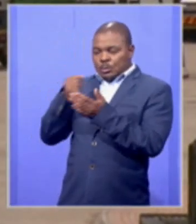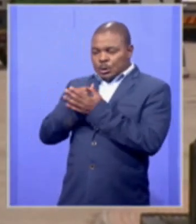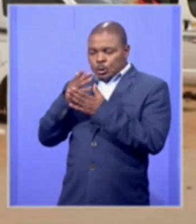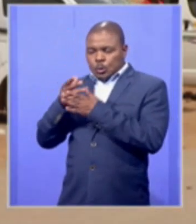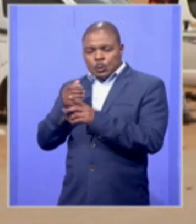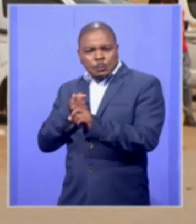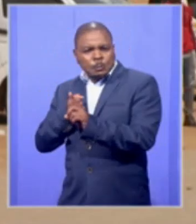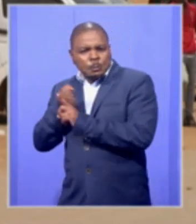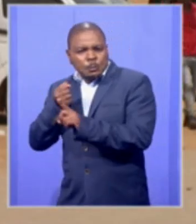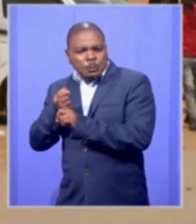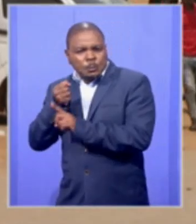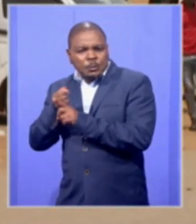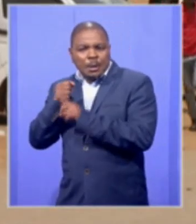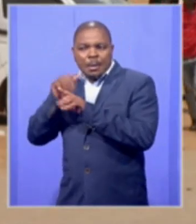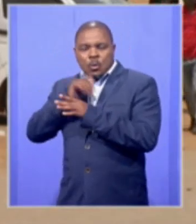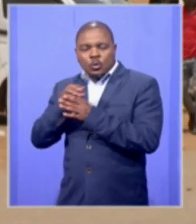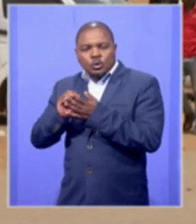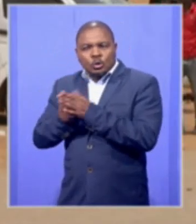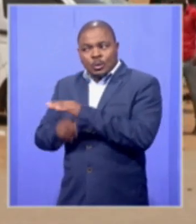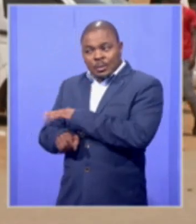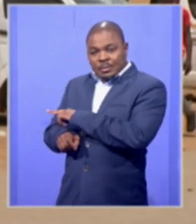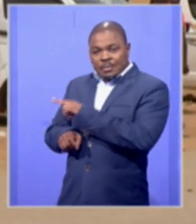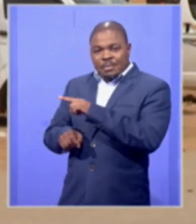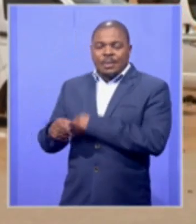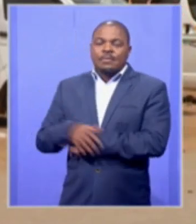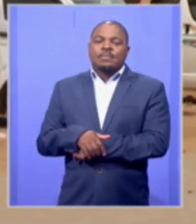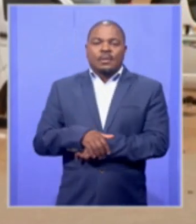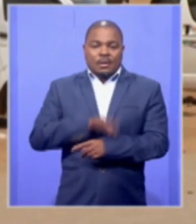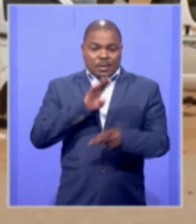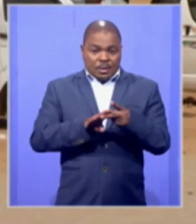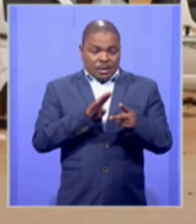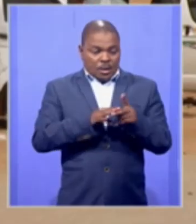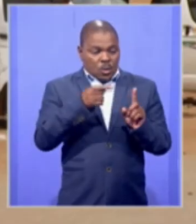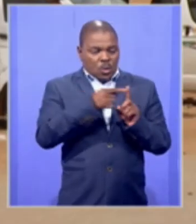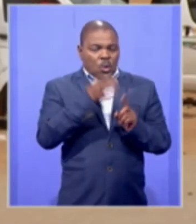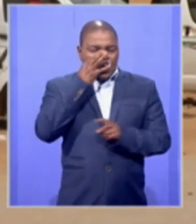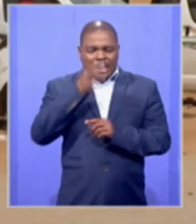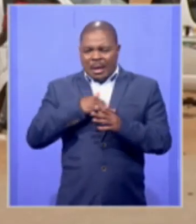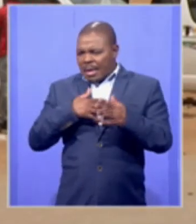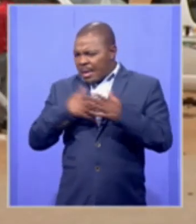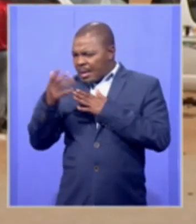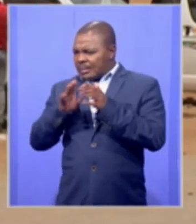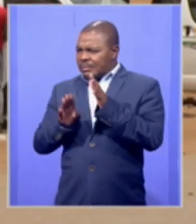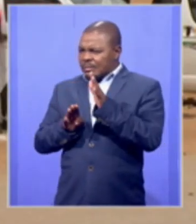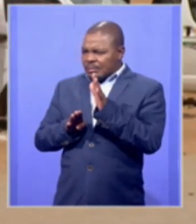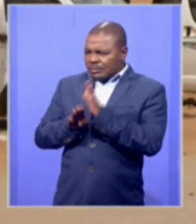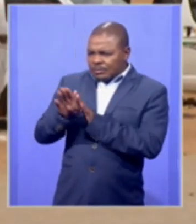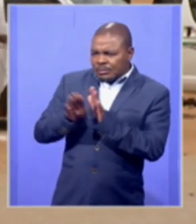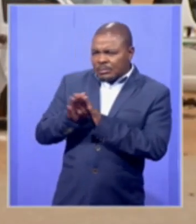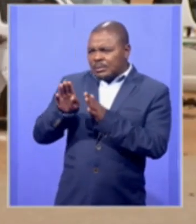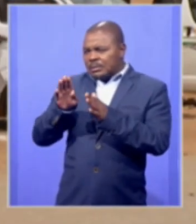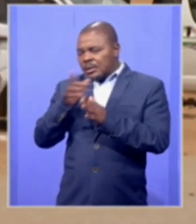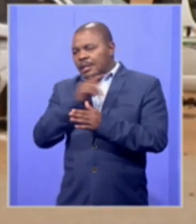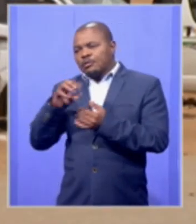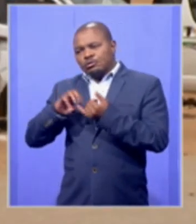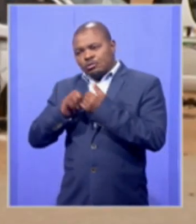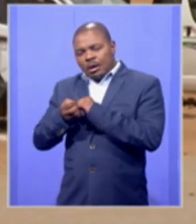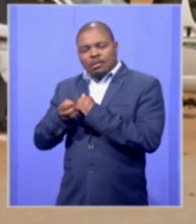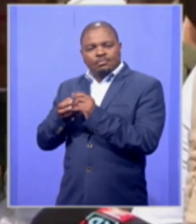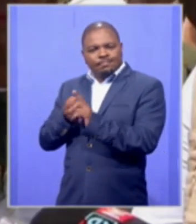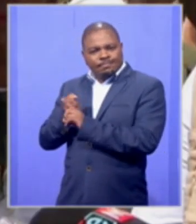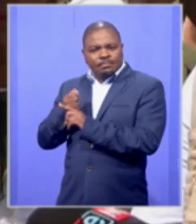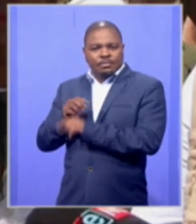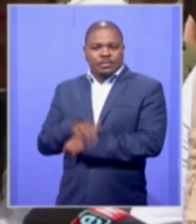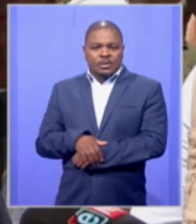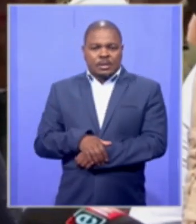Tona o ikuetse gape go batsa maeto go itepatepanya le ditlhabololo dingwe le dingwe tseo di amanang le seemo sa ga jana. It's not South